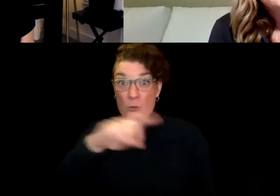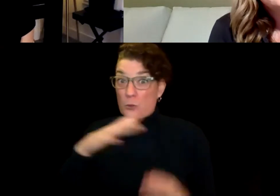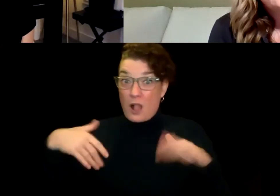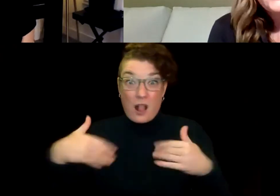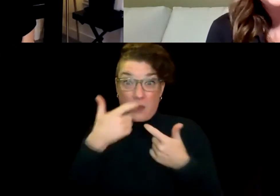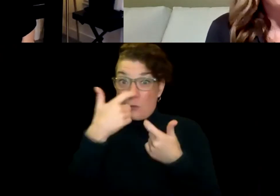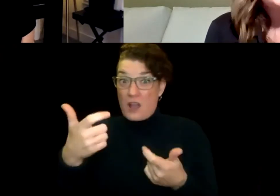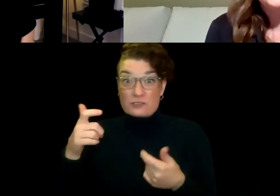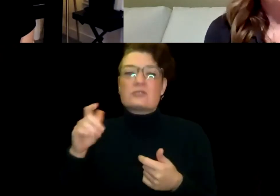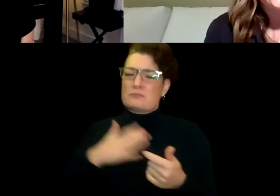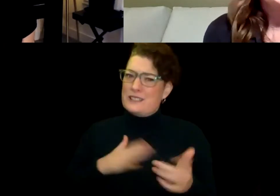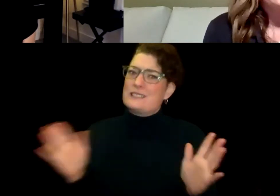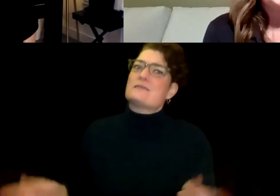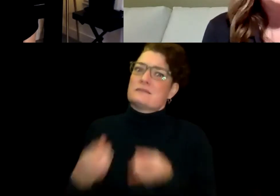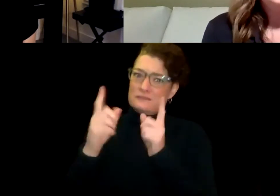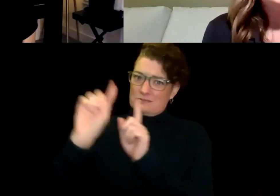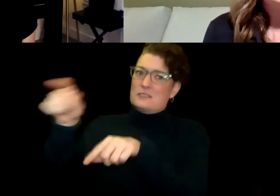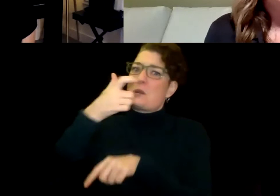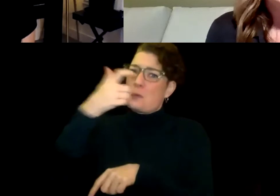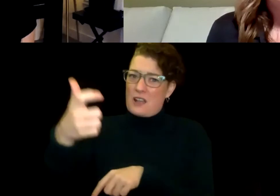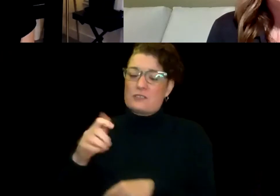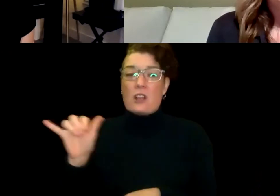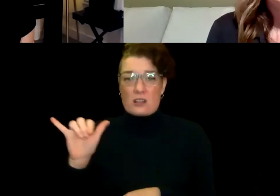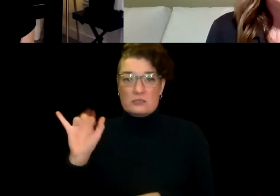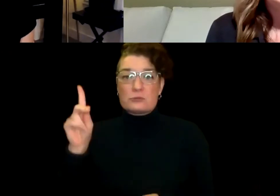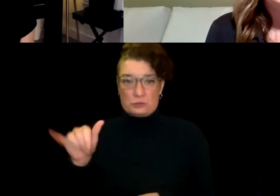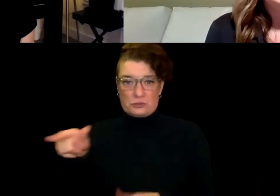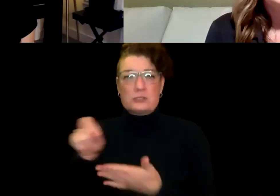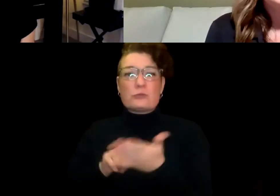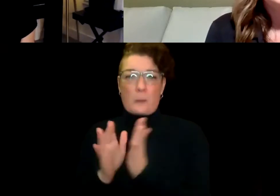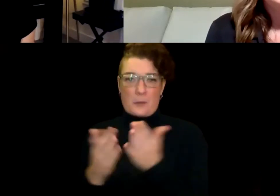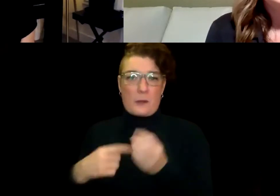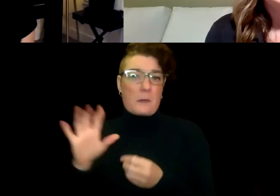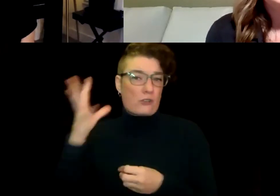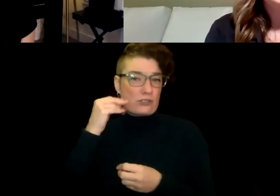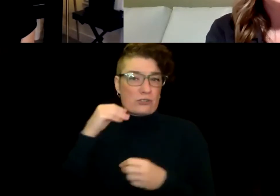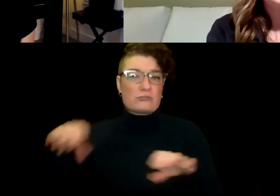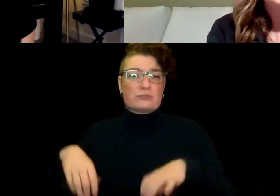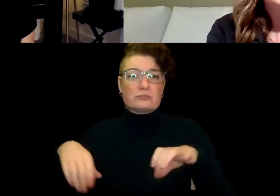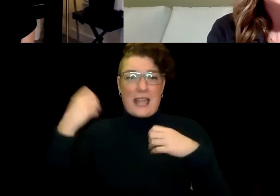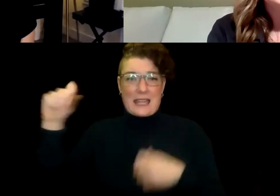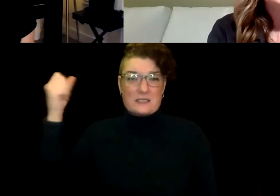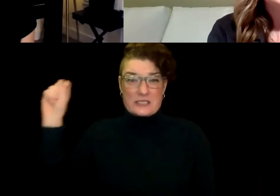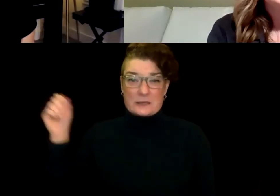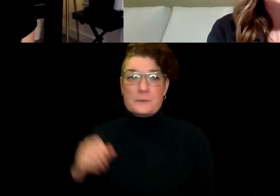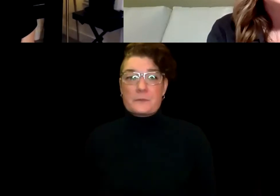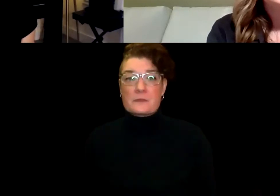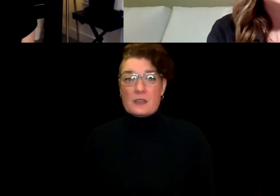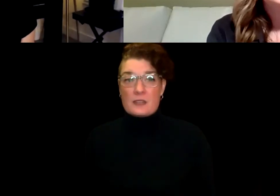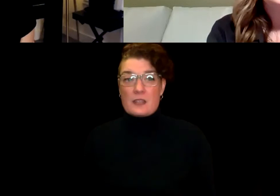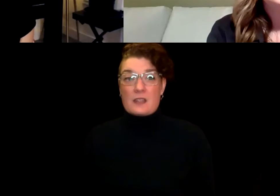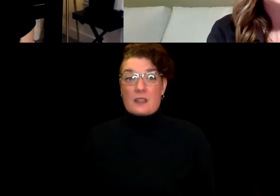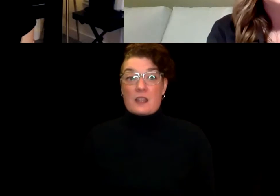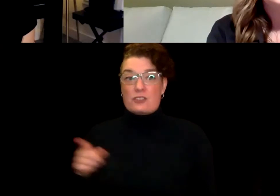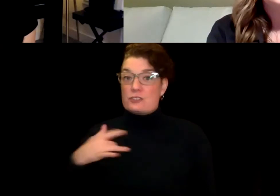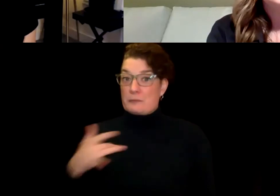Camp, and also follow Judy's work. She has a book about her activism. And the thing that she just kept coming back to